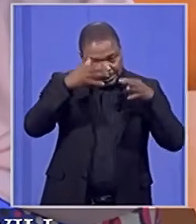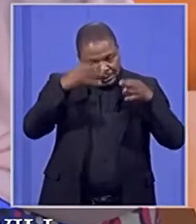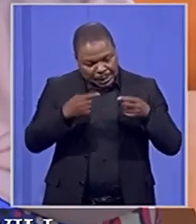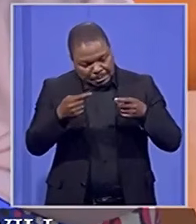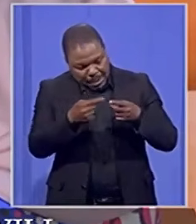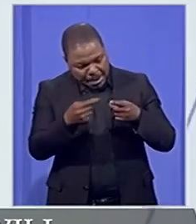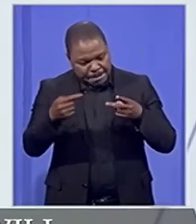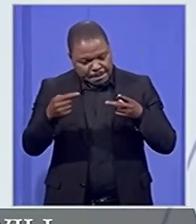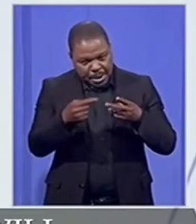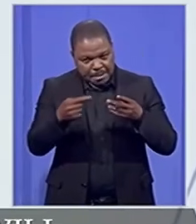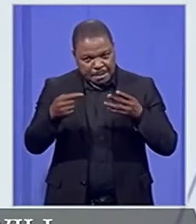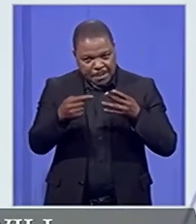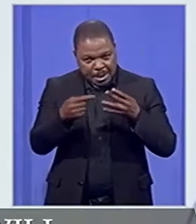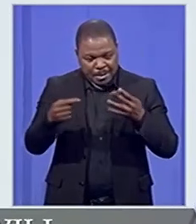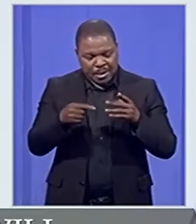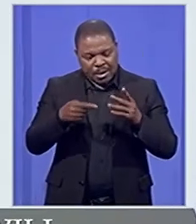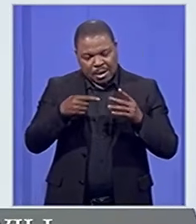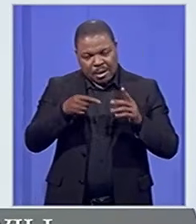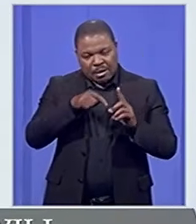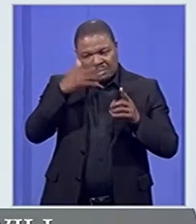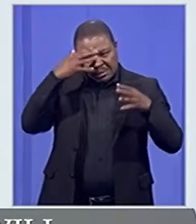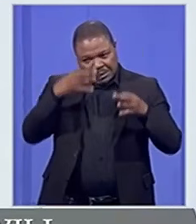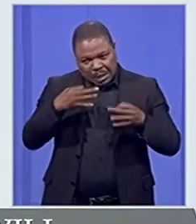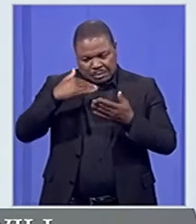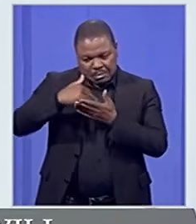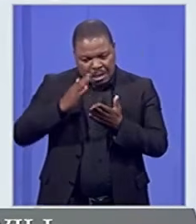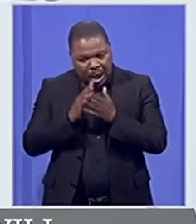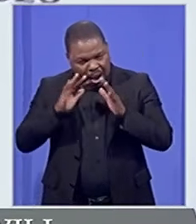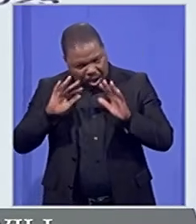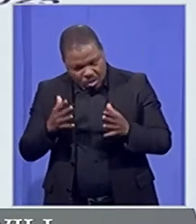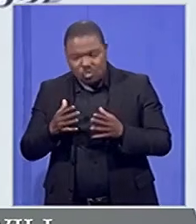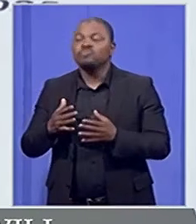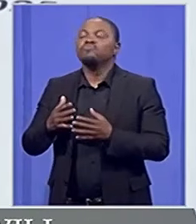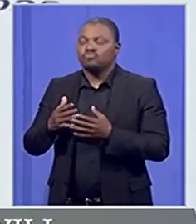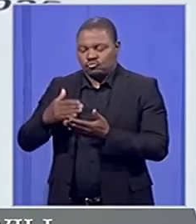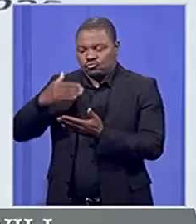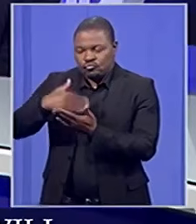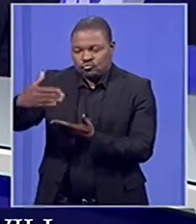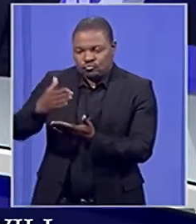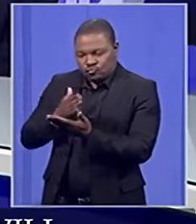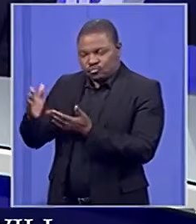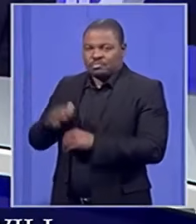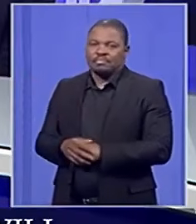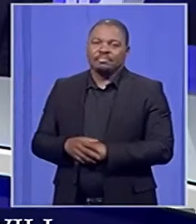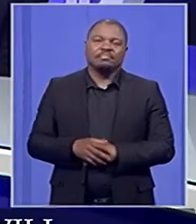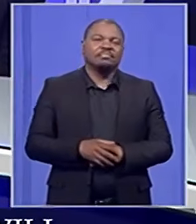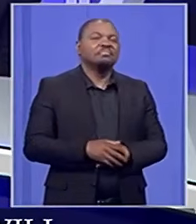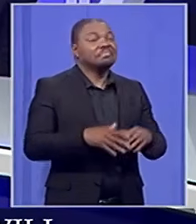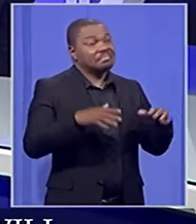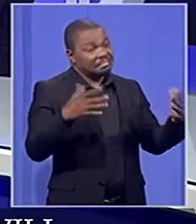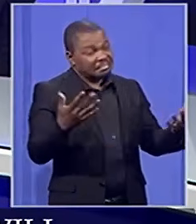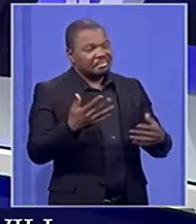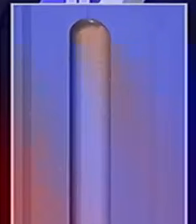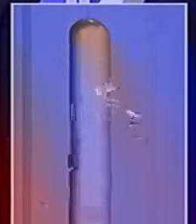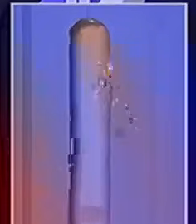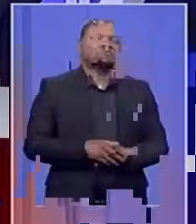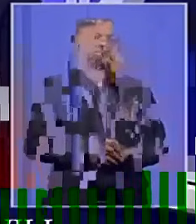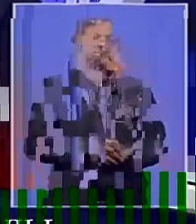mofu ana alabalabetse hore ba di fumane ka teng. Ke le bile holo ntate Mokwane ka nnete o dibile ka